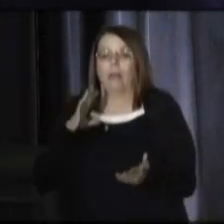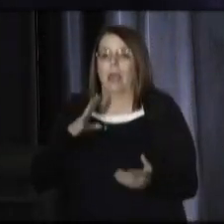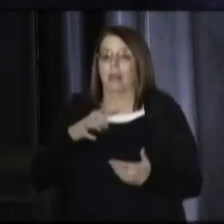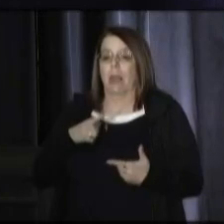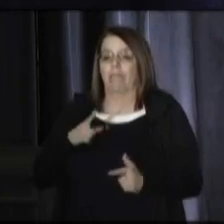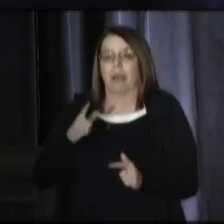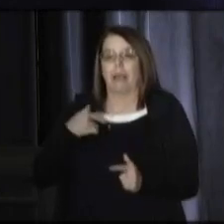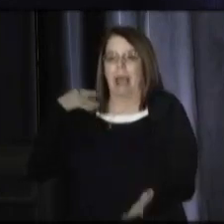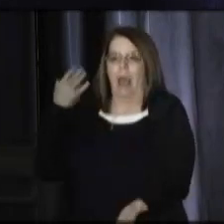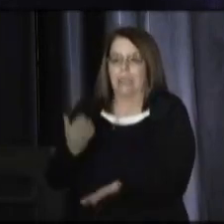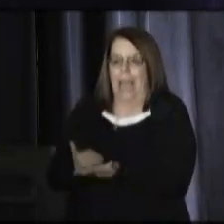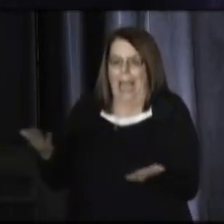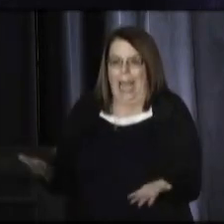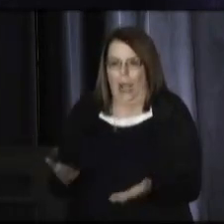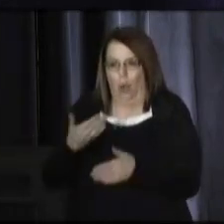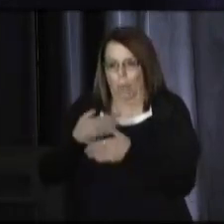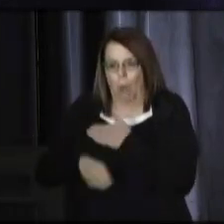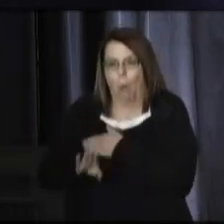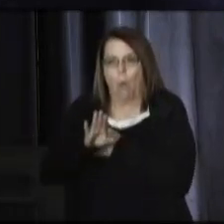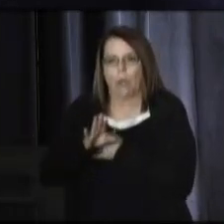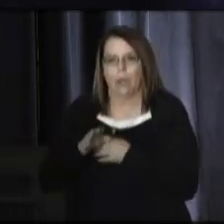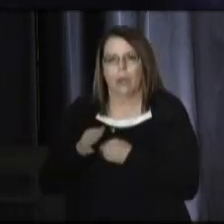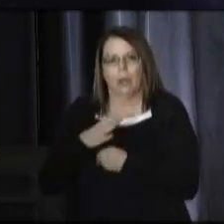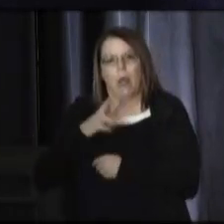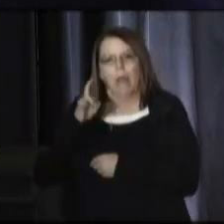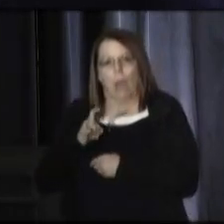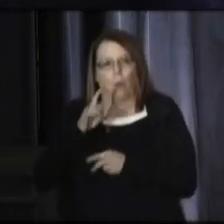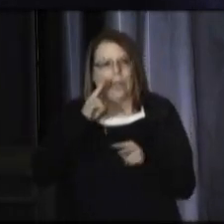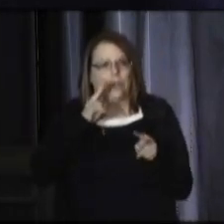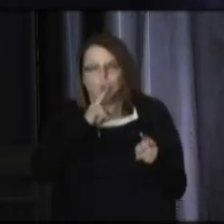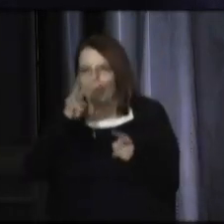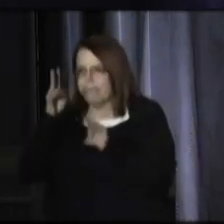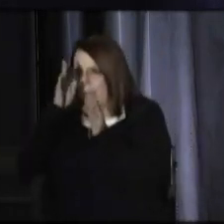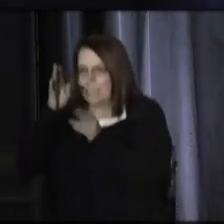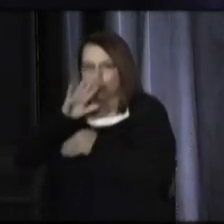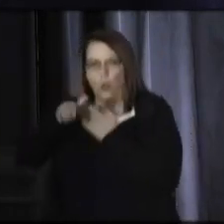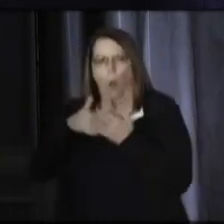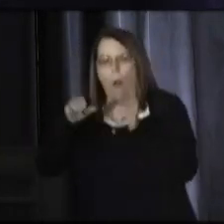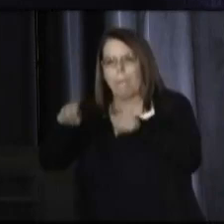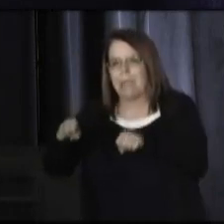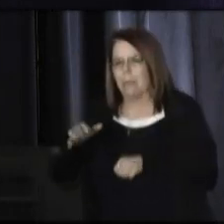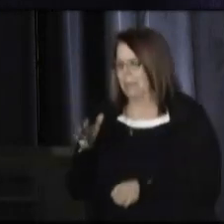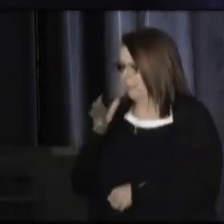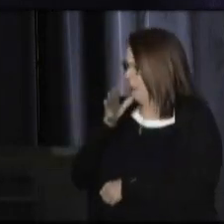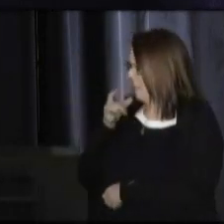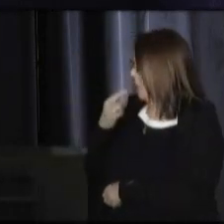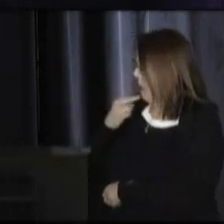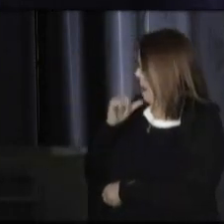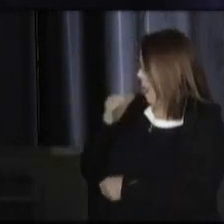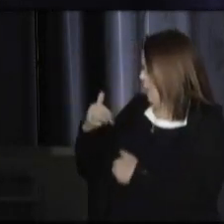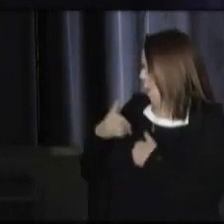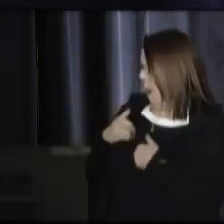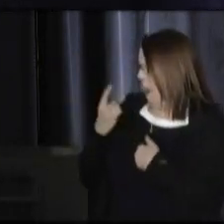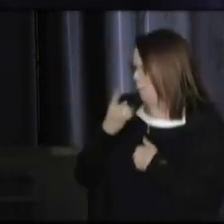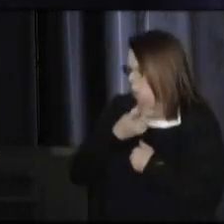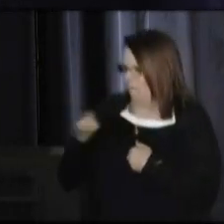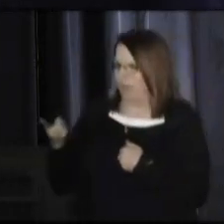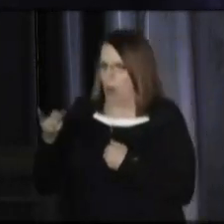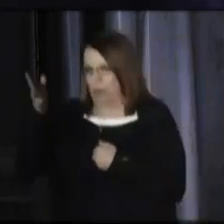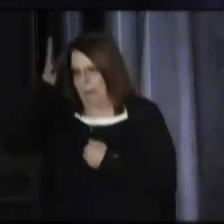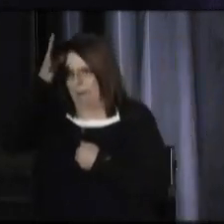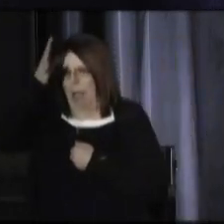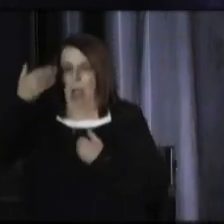garnet. Momo asked, why didn't you just let it go? You can't bet on something you set free, I said. I told